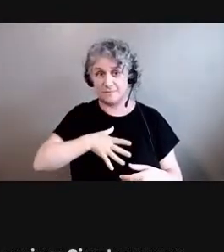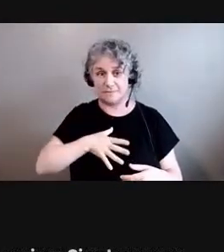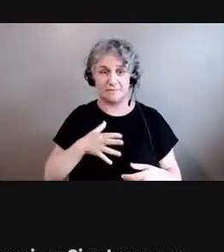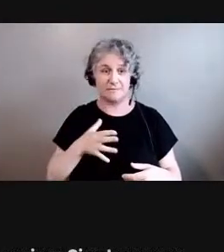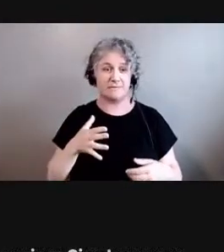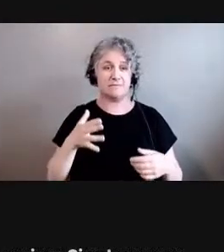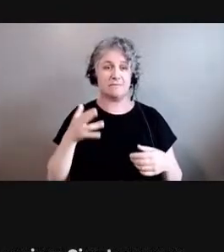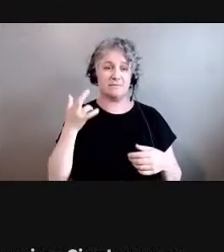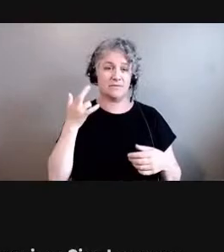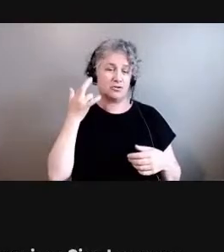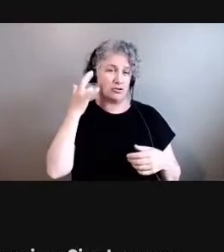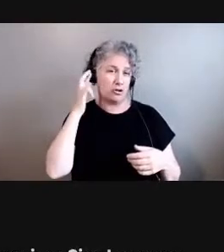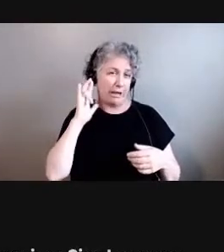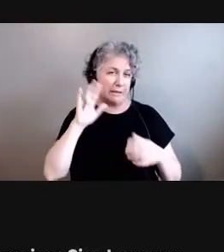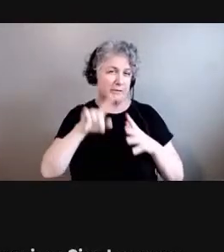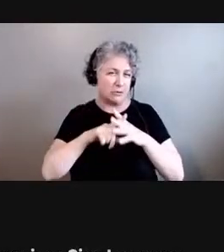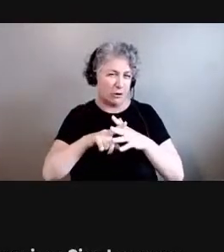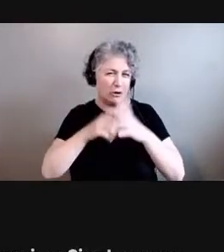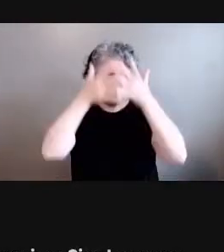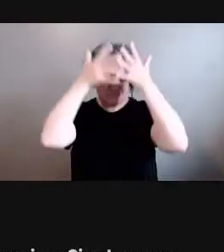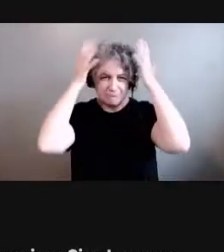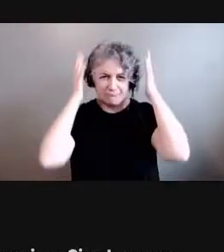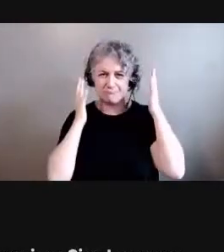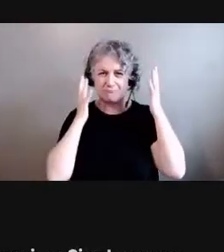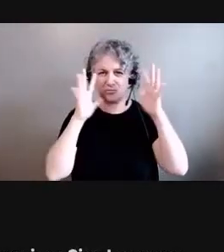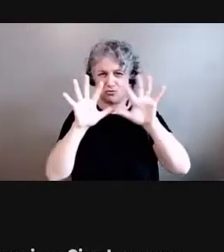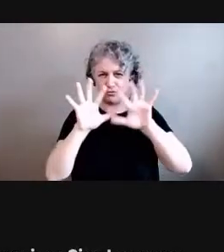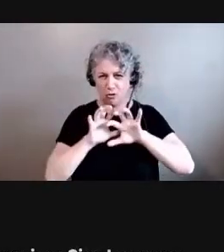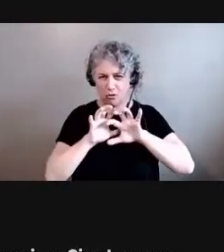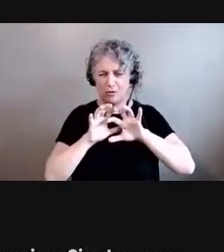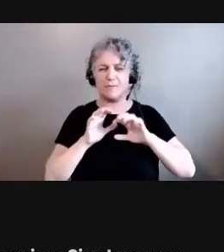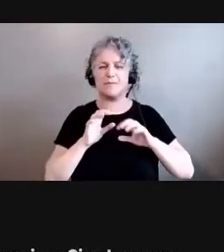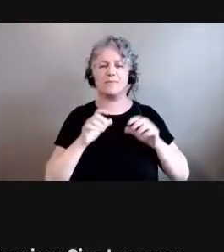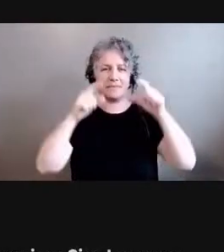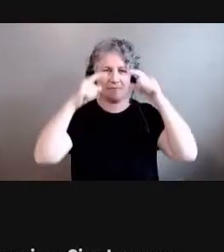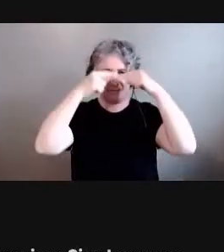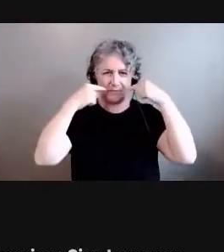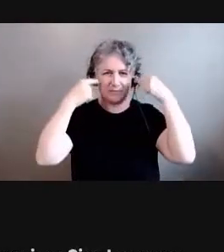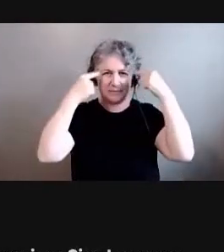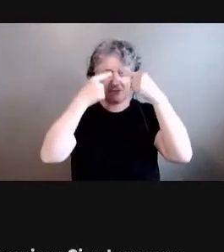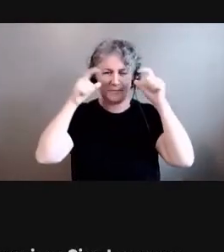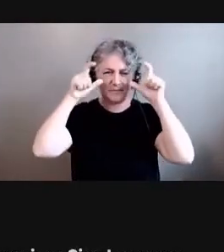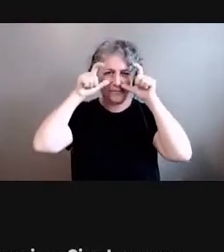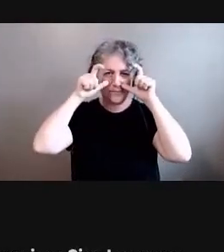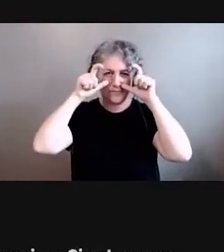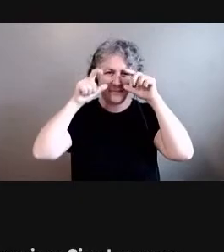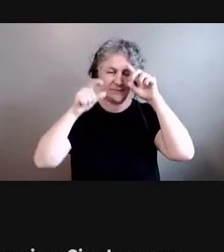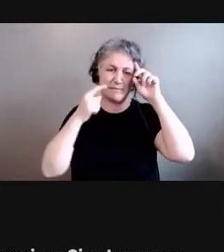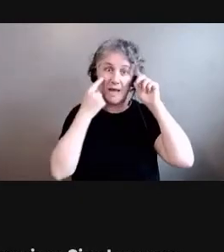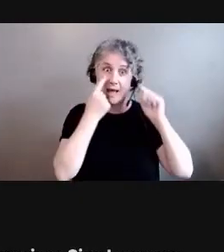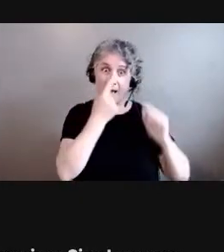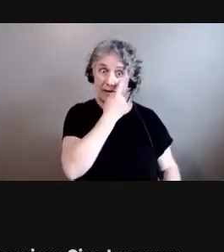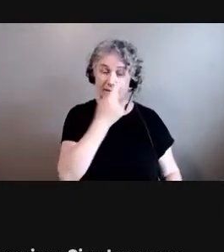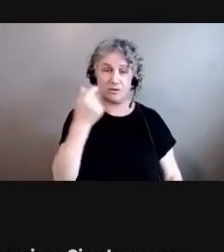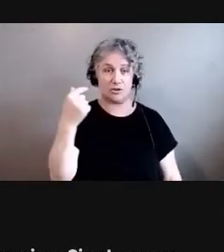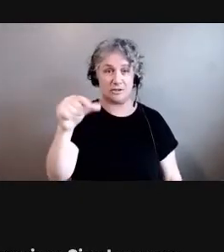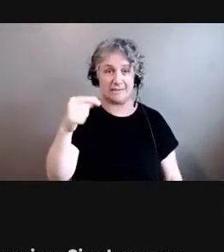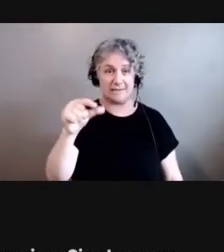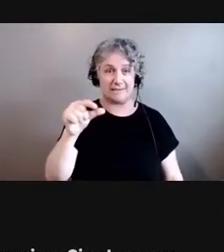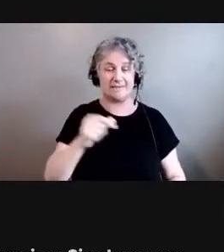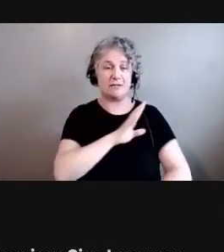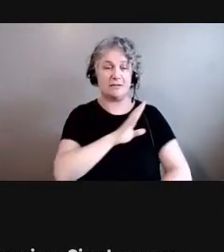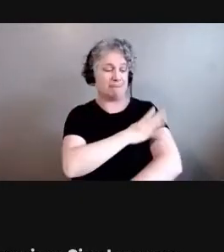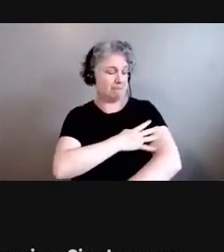hair, round tortoiseshell glasses, green eyes, and a light-colored plaid shirt